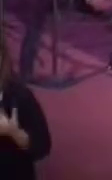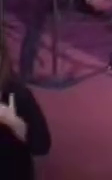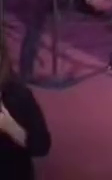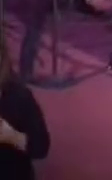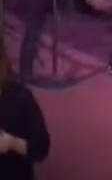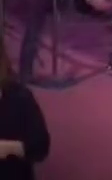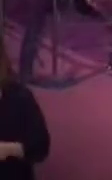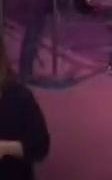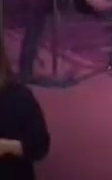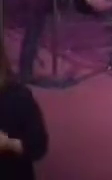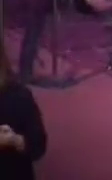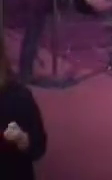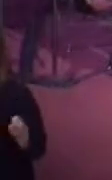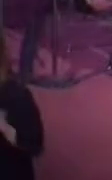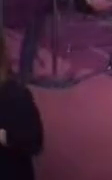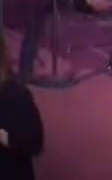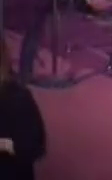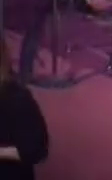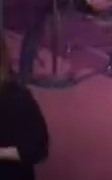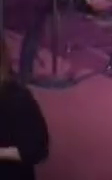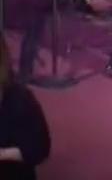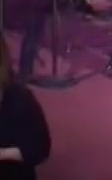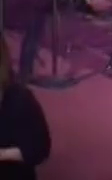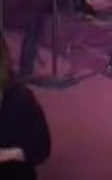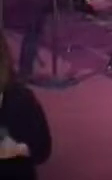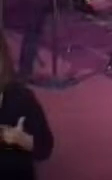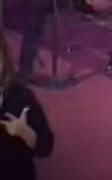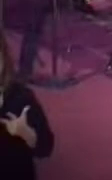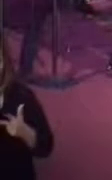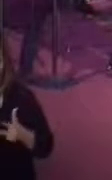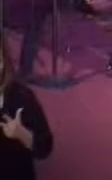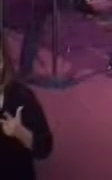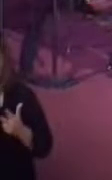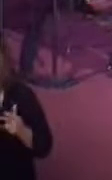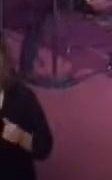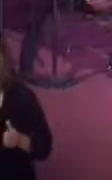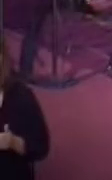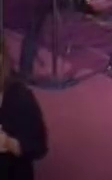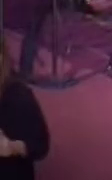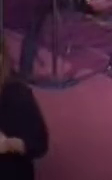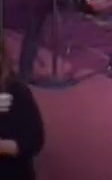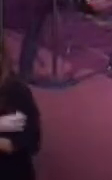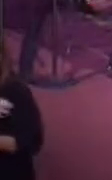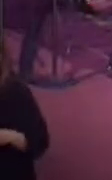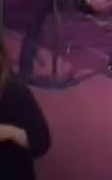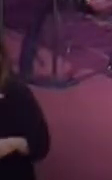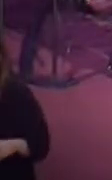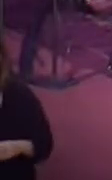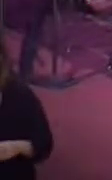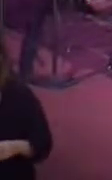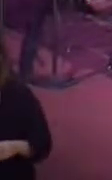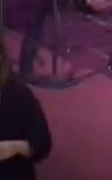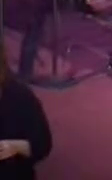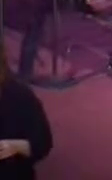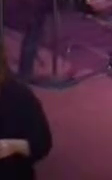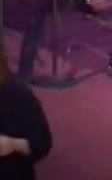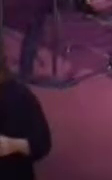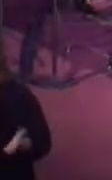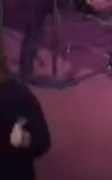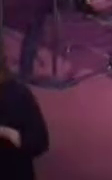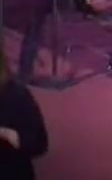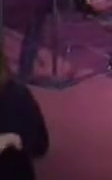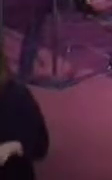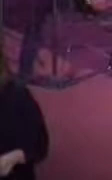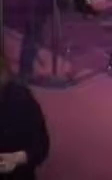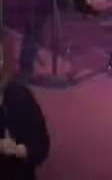here's Daniel, the third most powerful person in the kingdom, and whose head do you think is probably going to be on the chopping block? Well, of course,